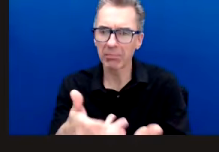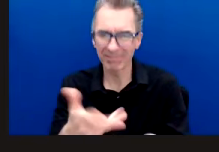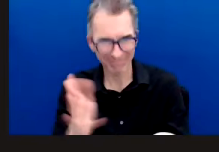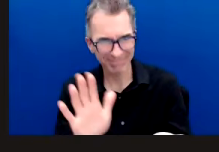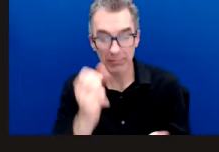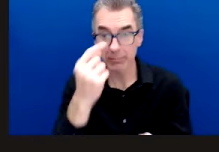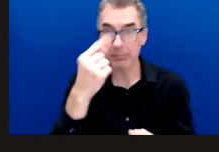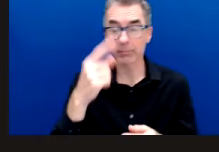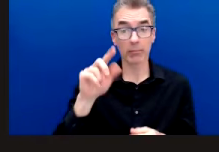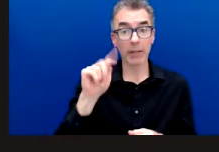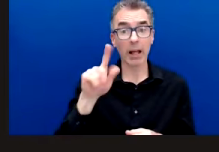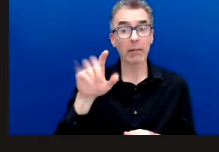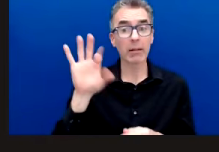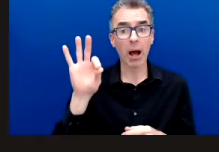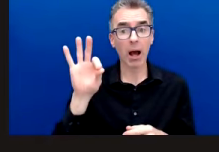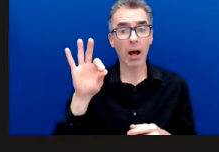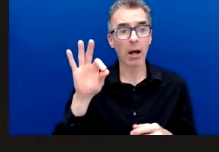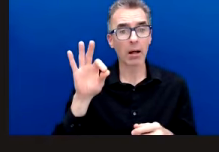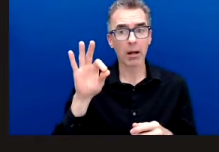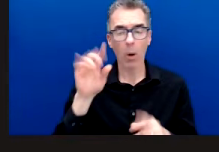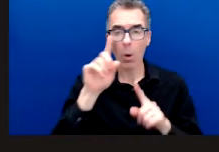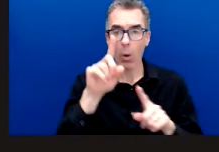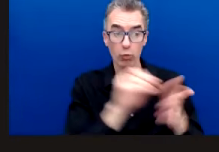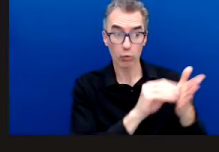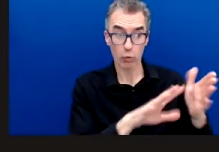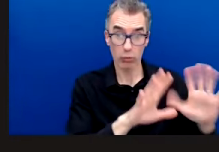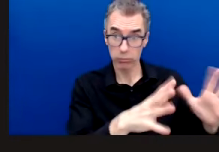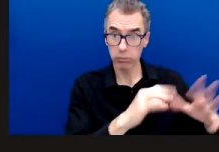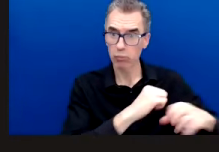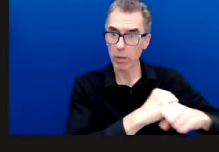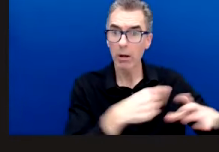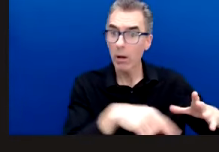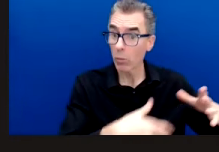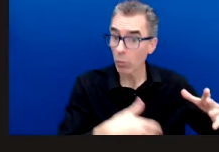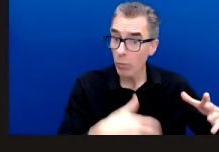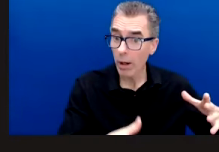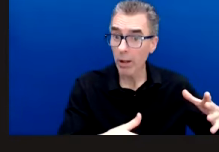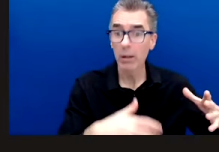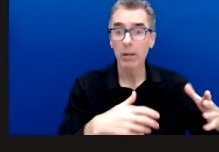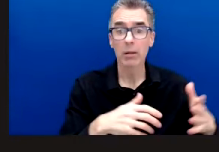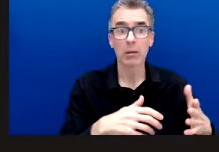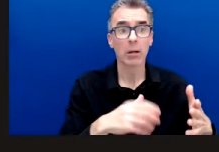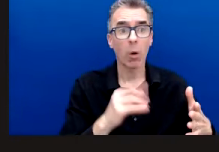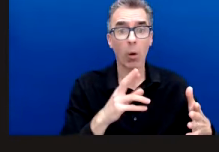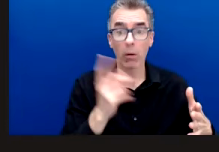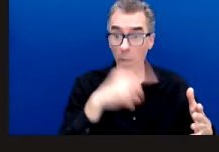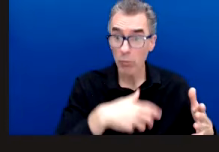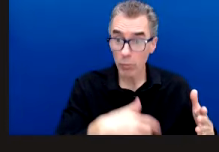IX protects students from discrimination based off their pregnancy, childbirth, false pregnancy, termination of pregnancy, and